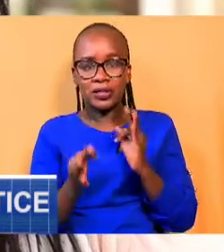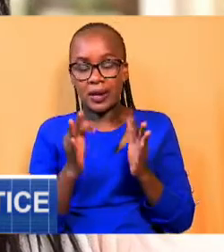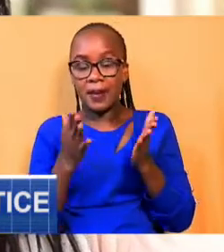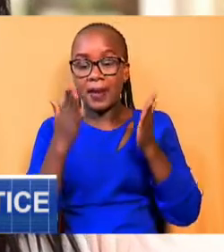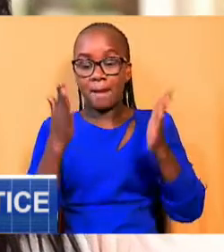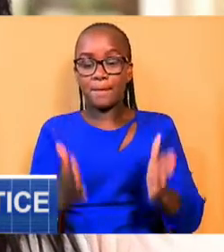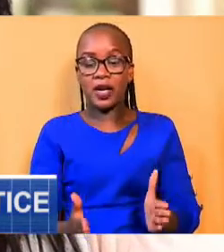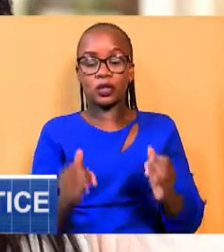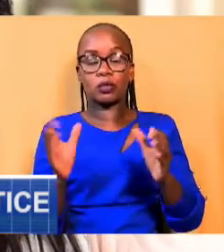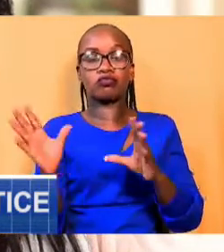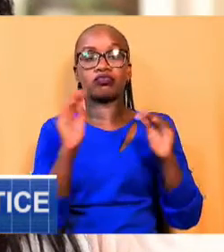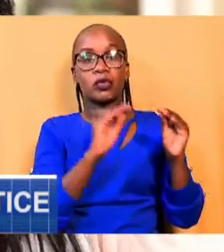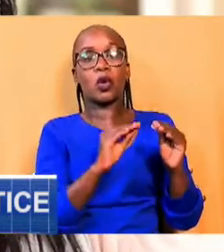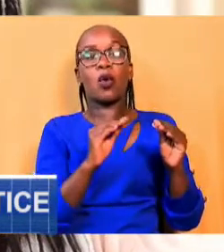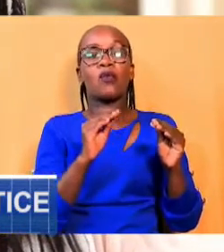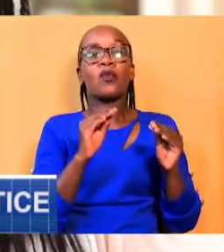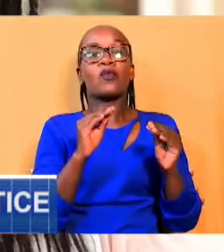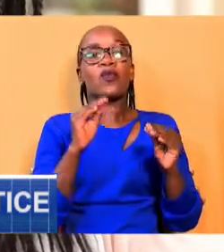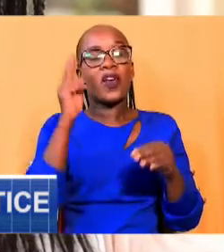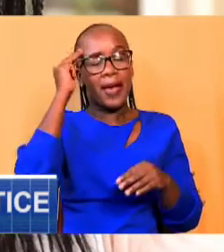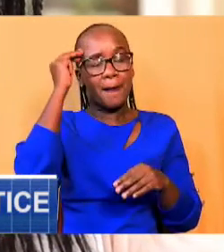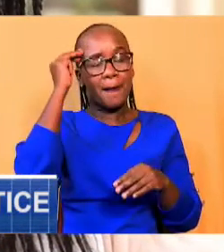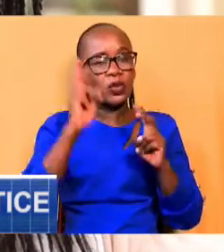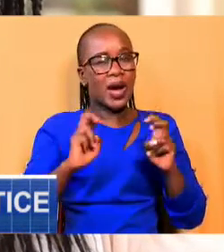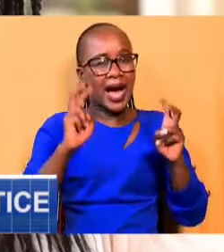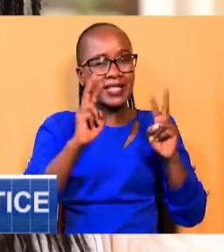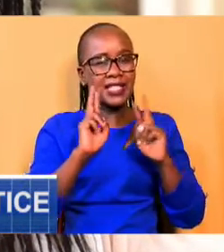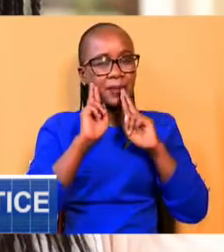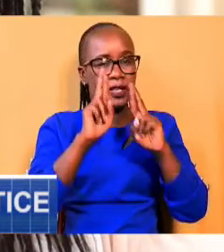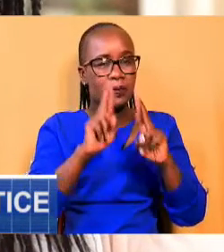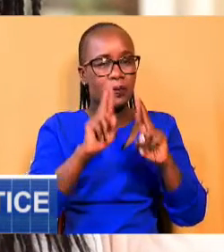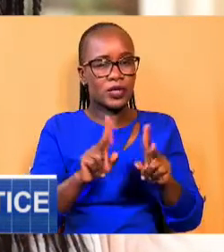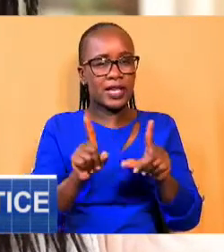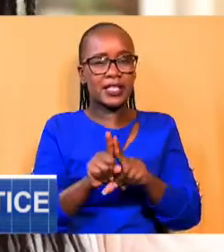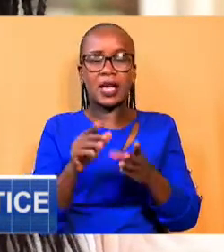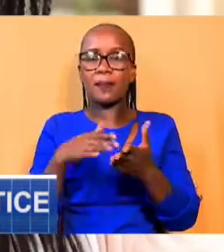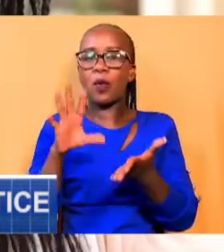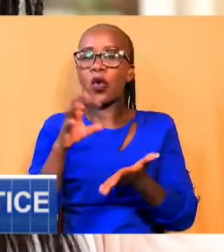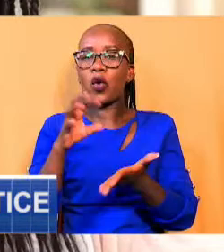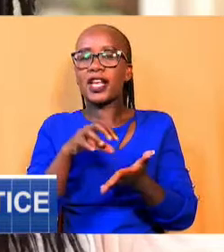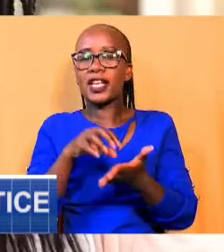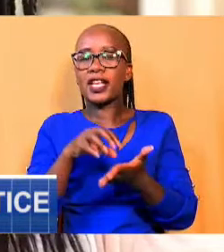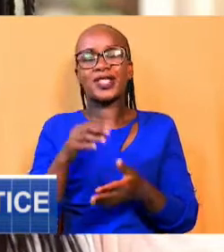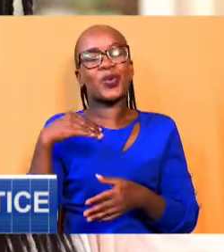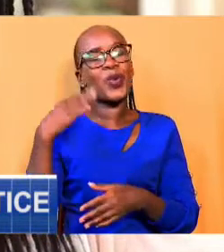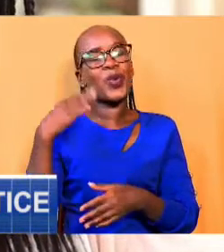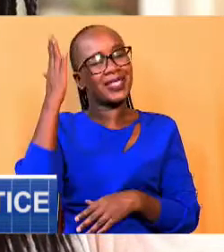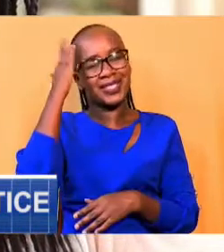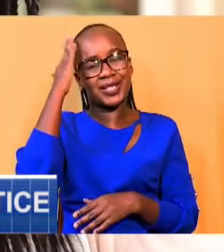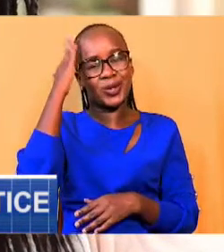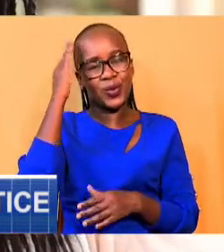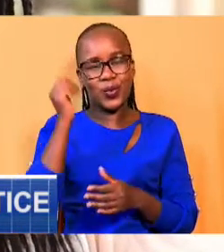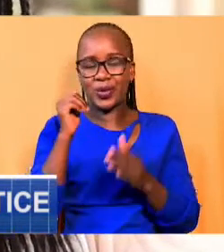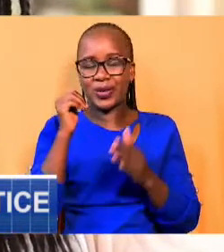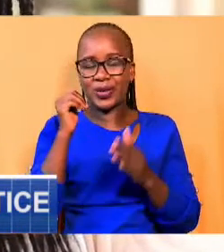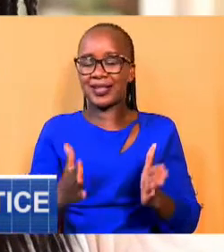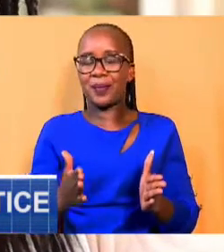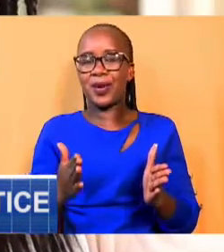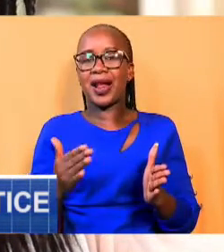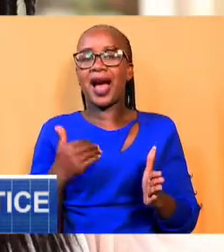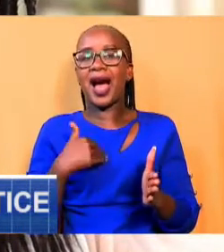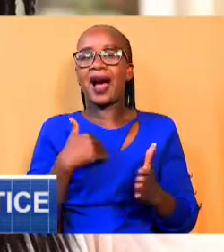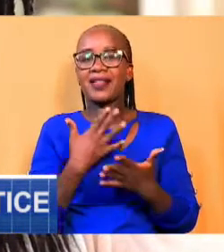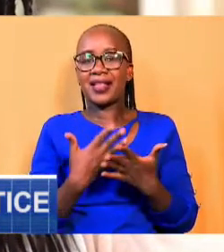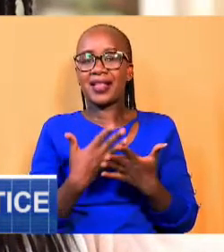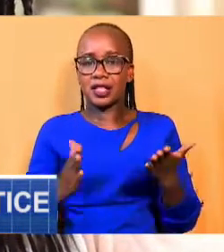to go for a mental assessment report. So if indeed, and in most cases you will always know, someone will